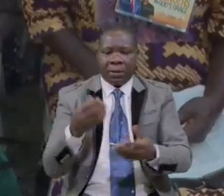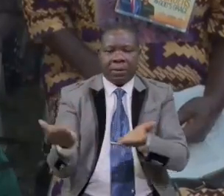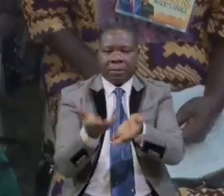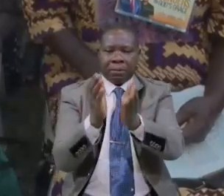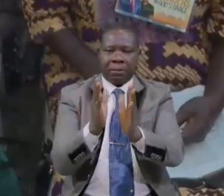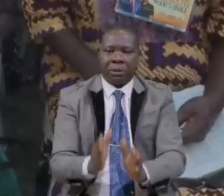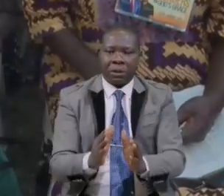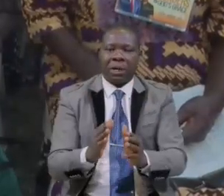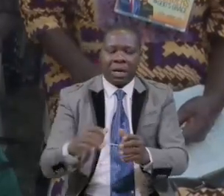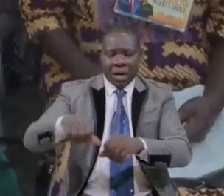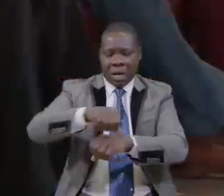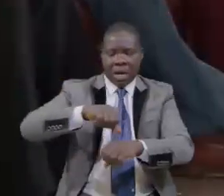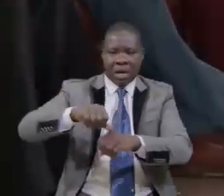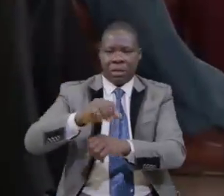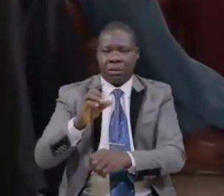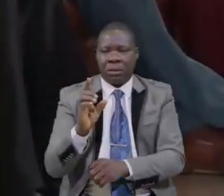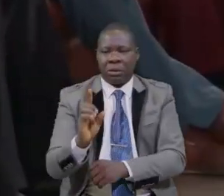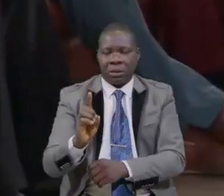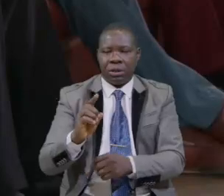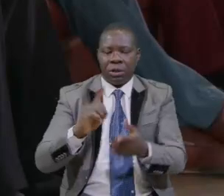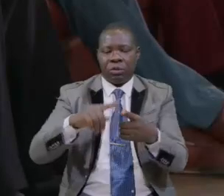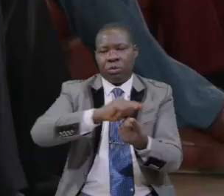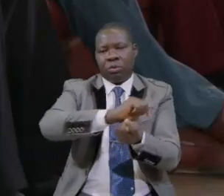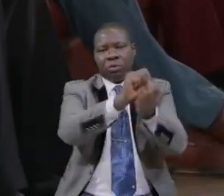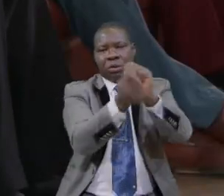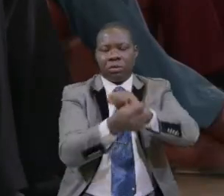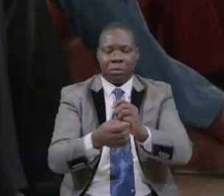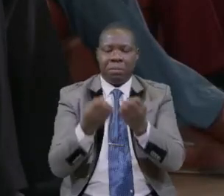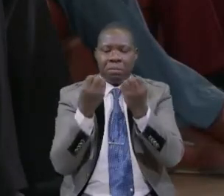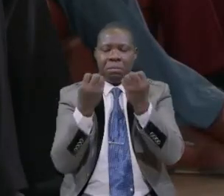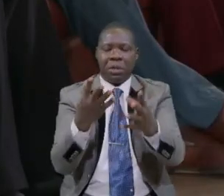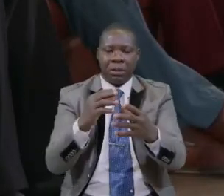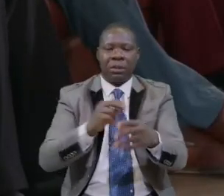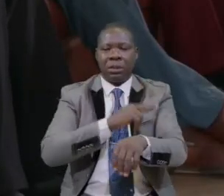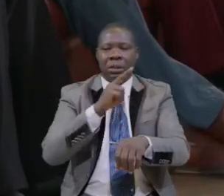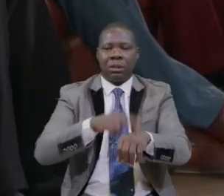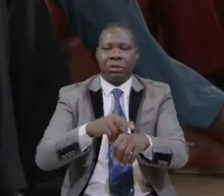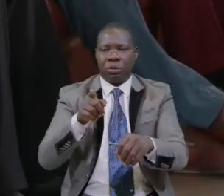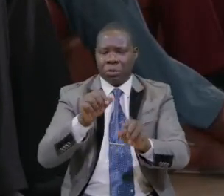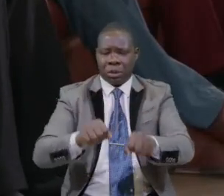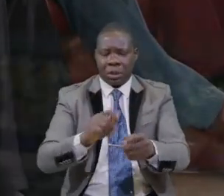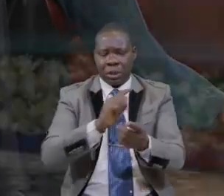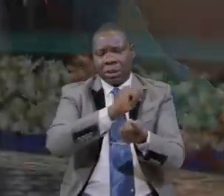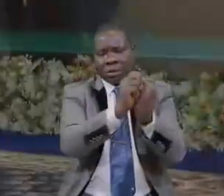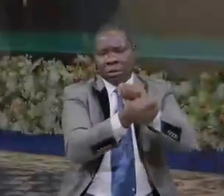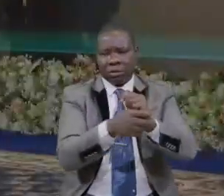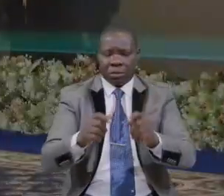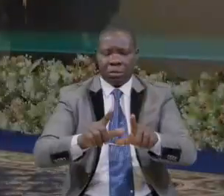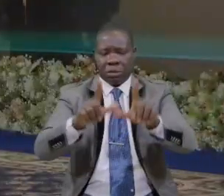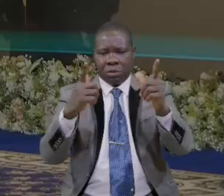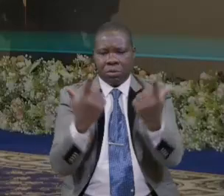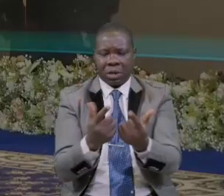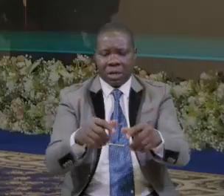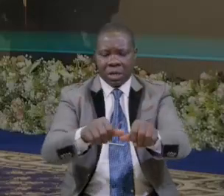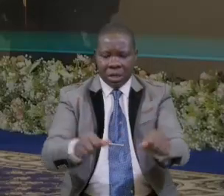transform many nations. You could transform a locality. You could transform a